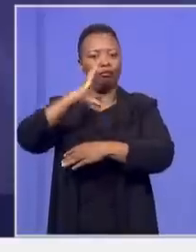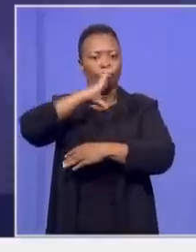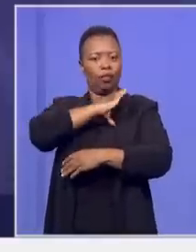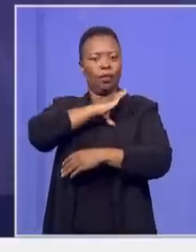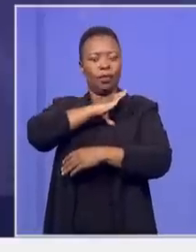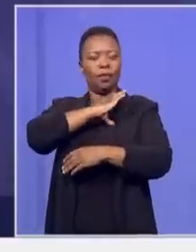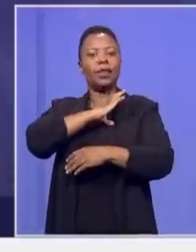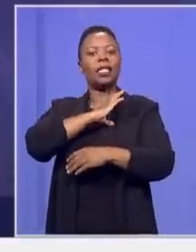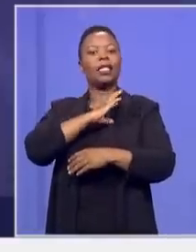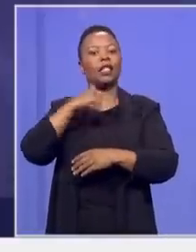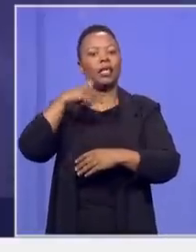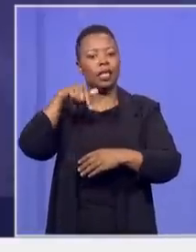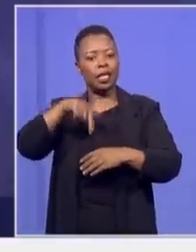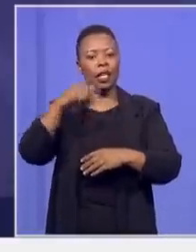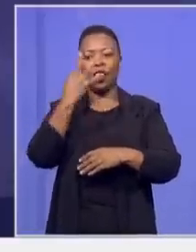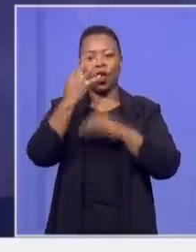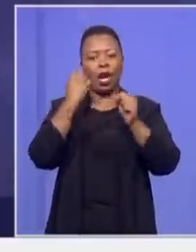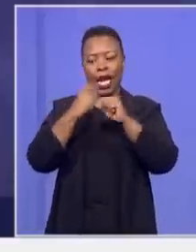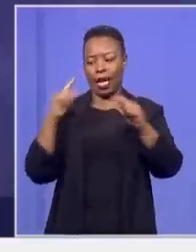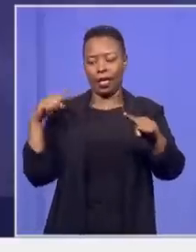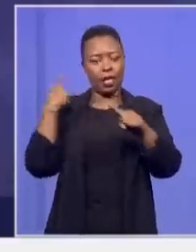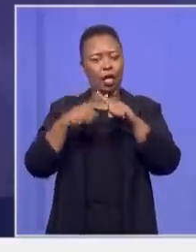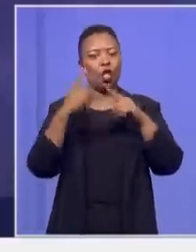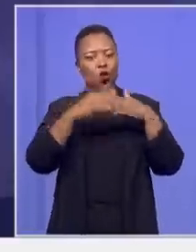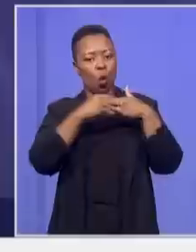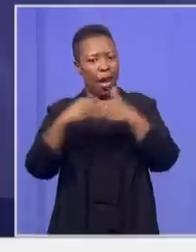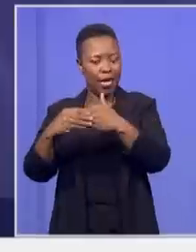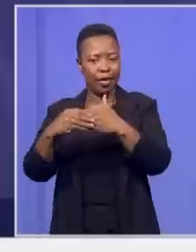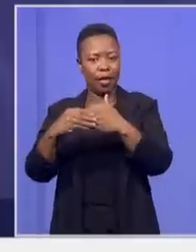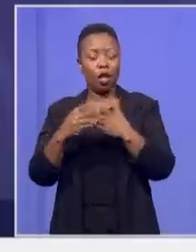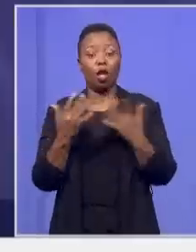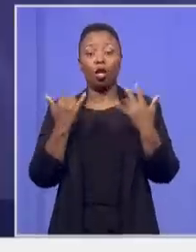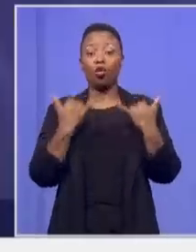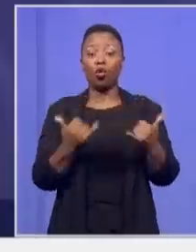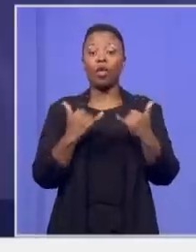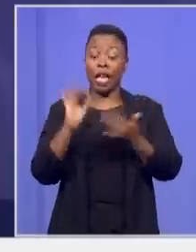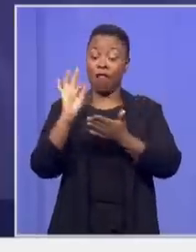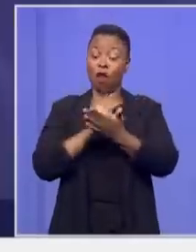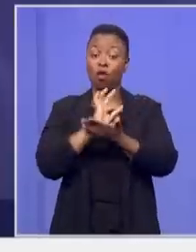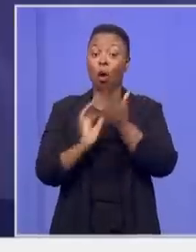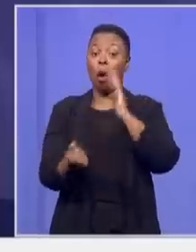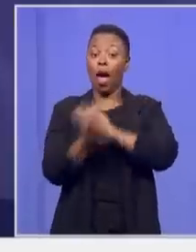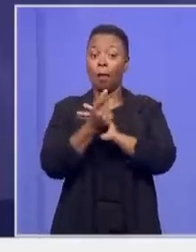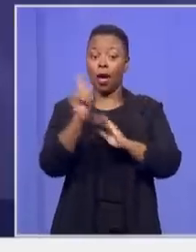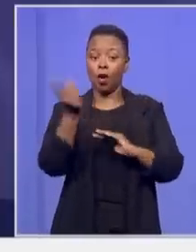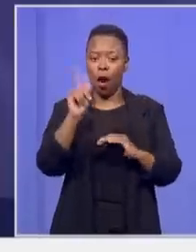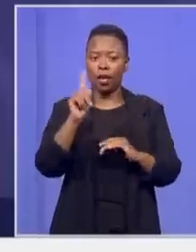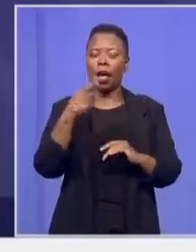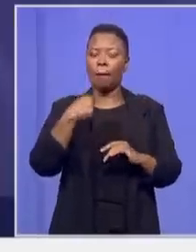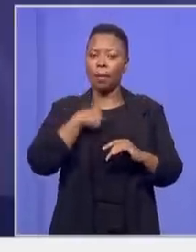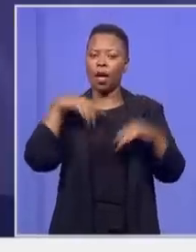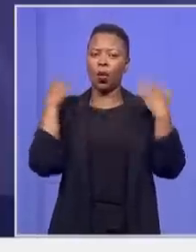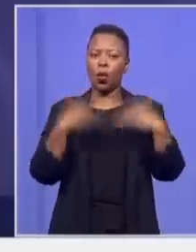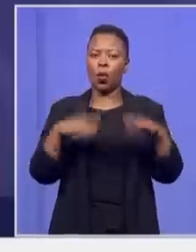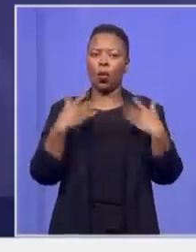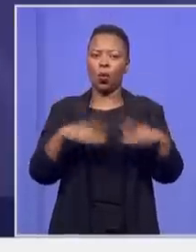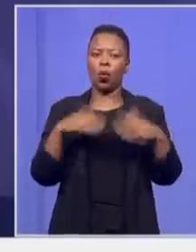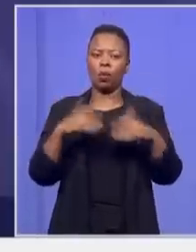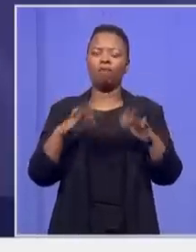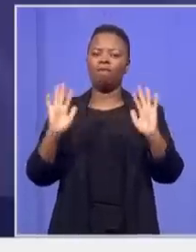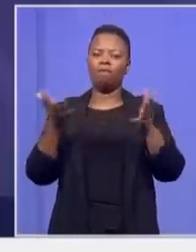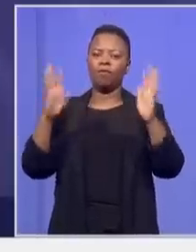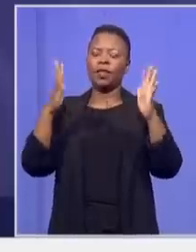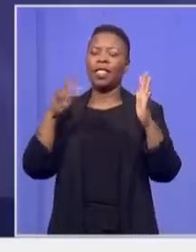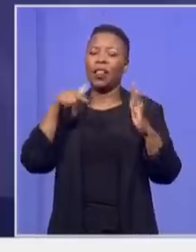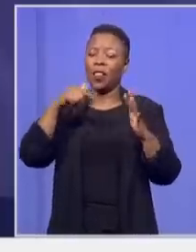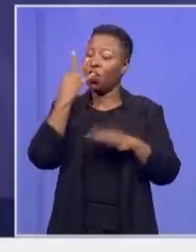over these last 3 years. And whatever happens today in the voting, I will cherish these 3 years as the greatest time of my